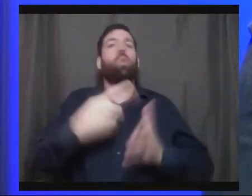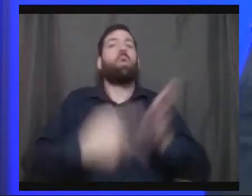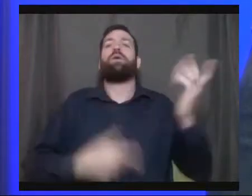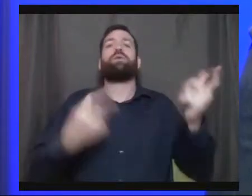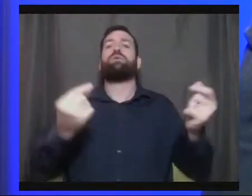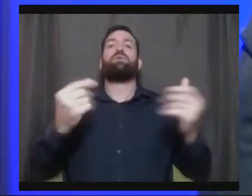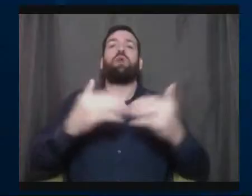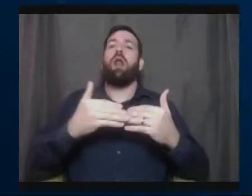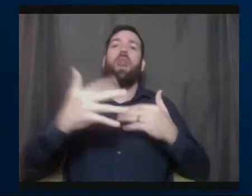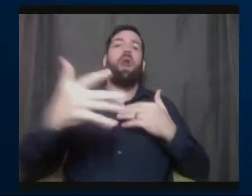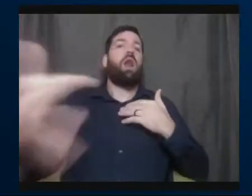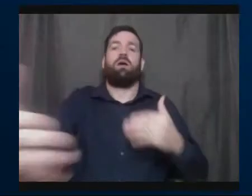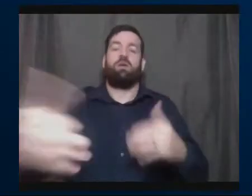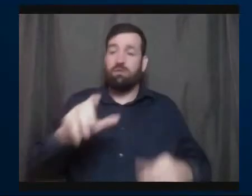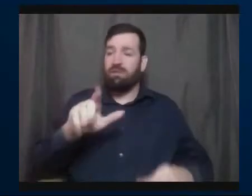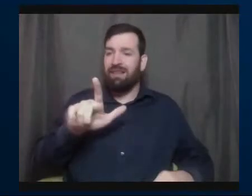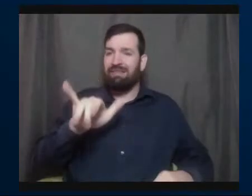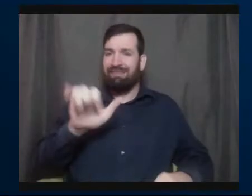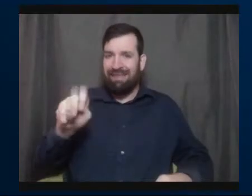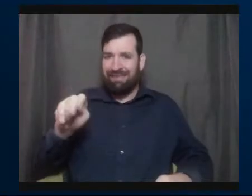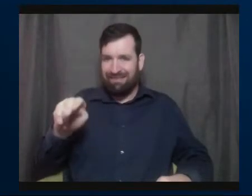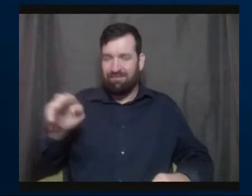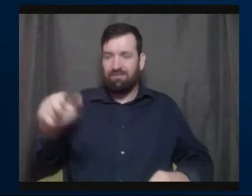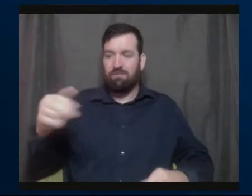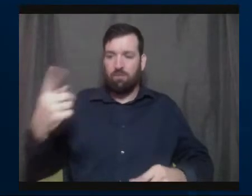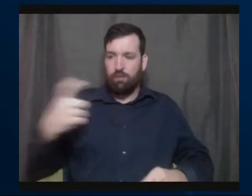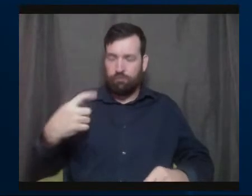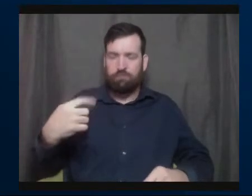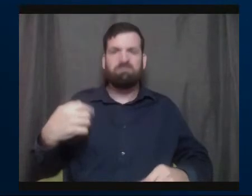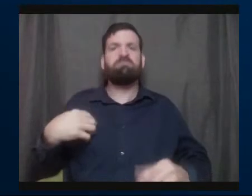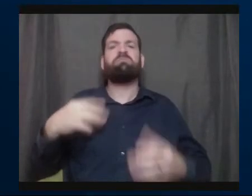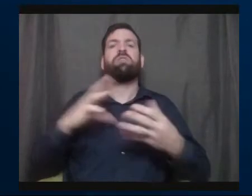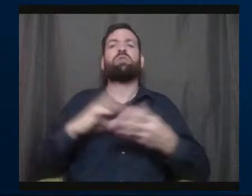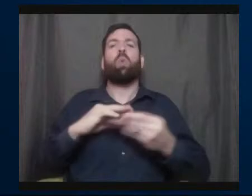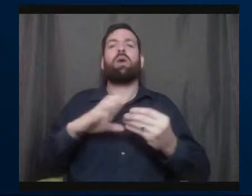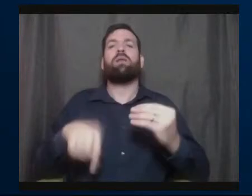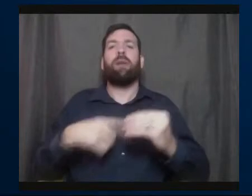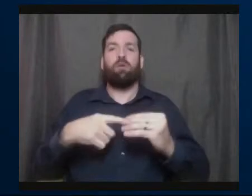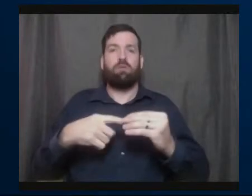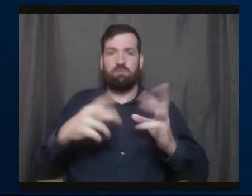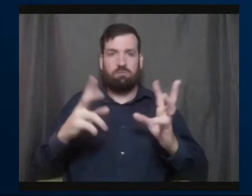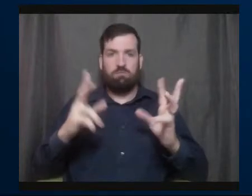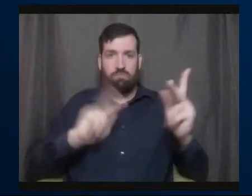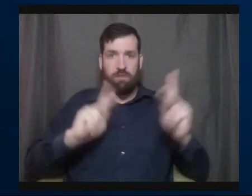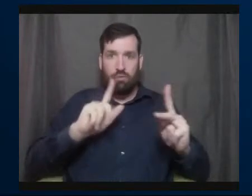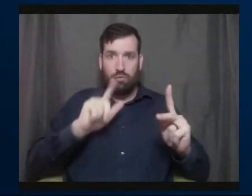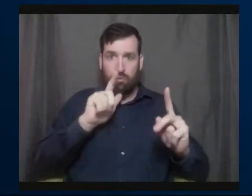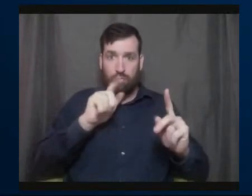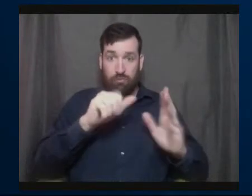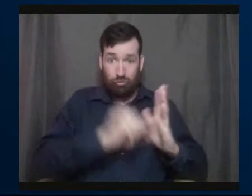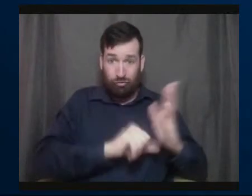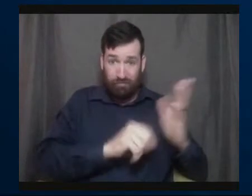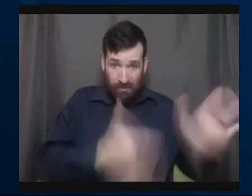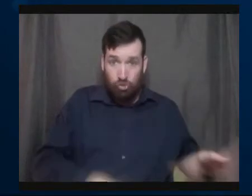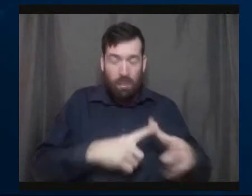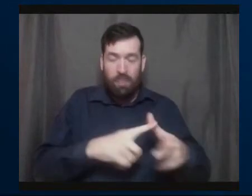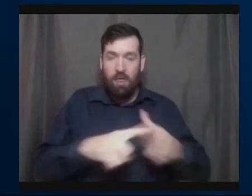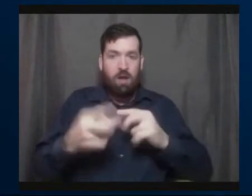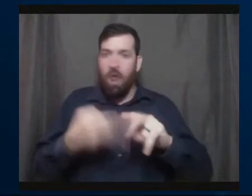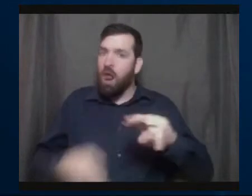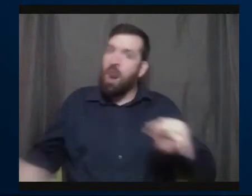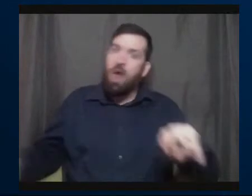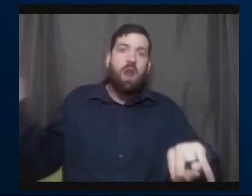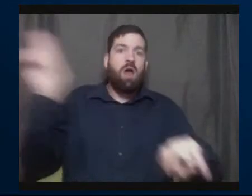has a question. She says, you hear stories of people gaining all of the weight back. Do people continue to have the same food